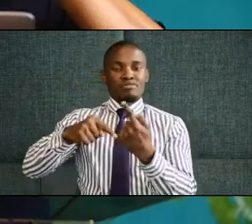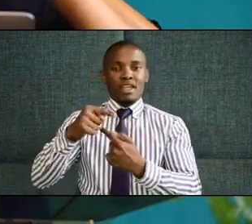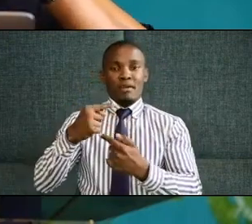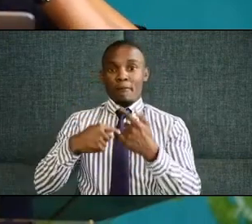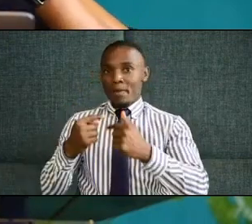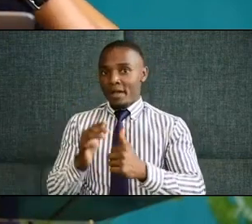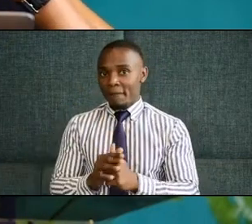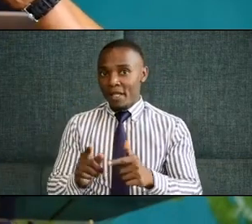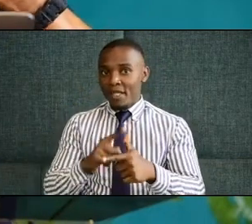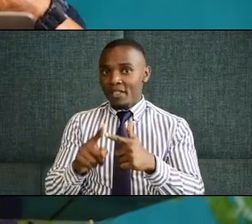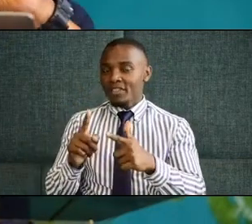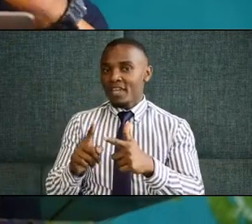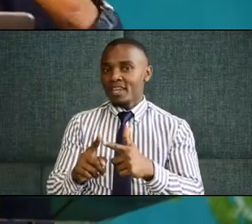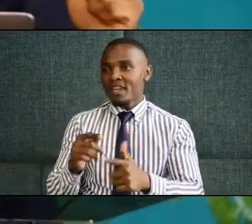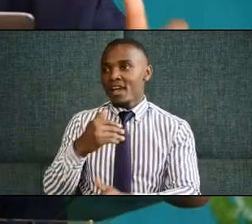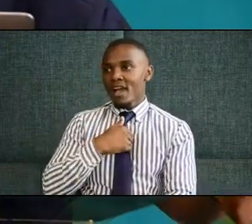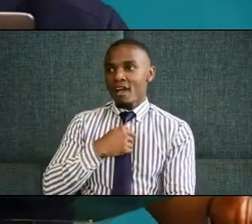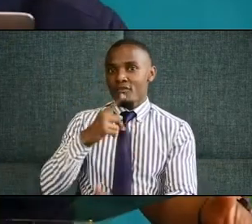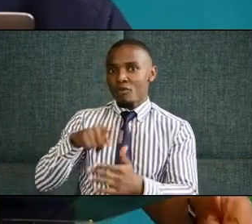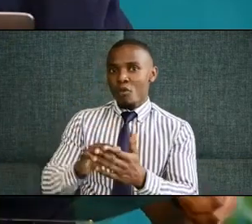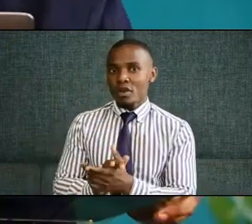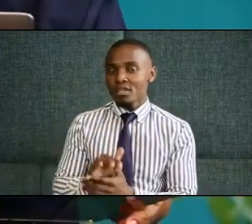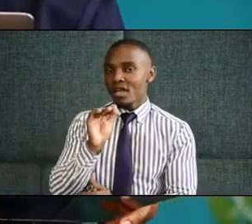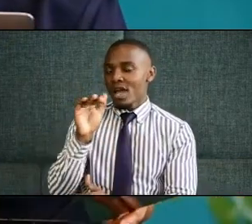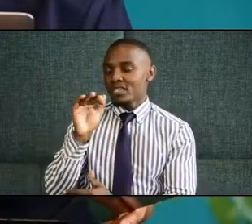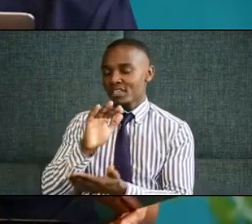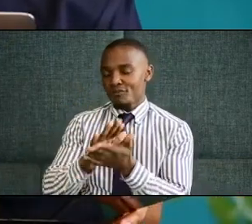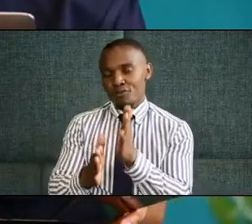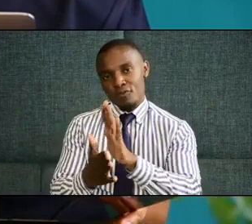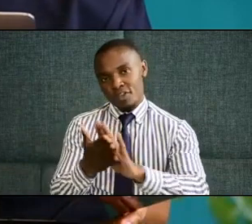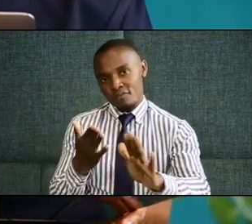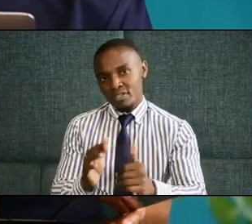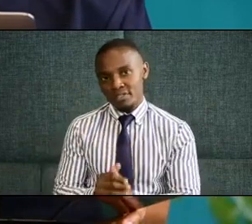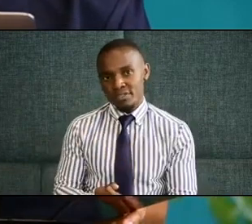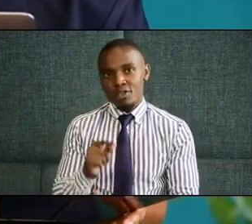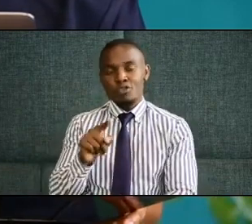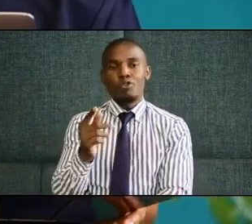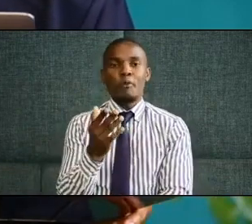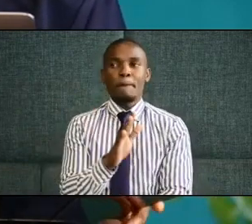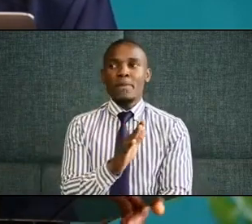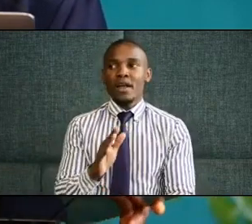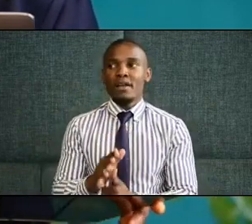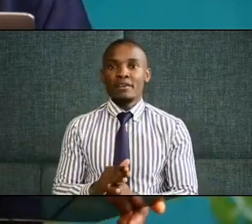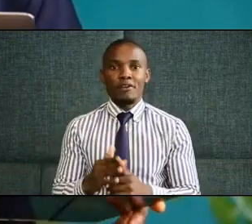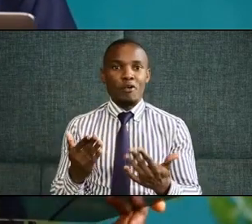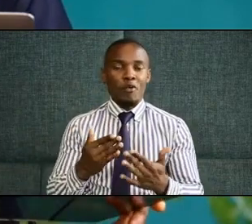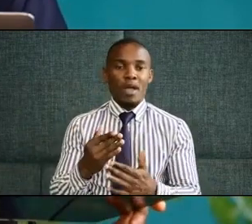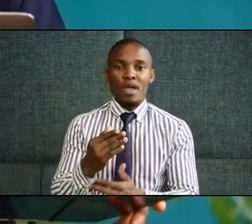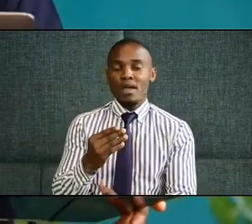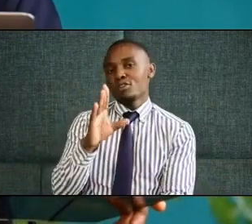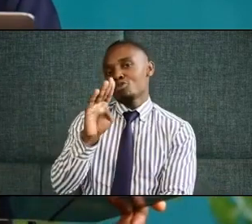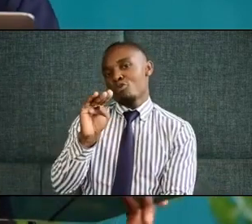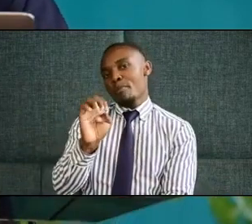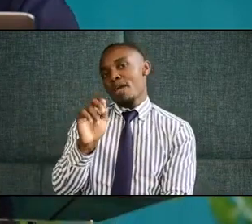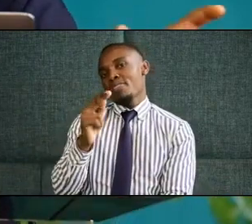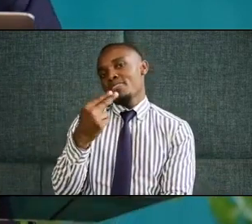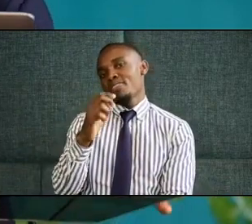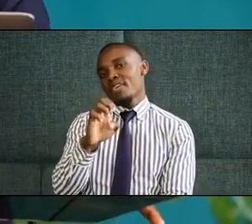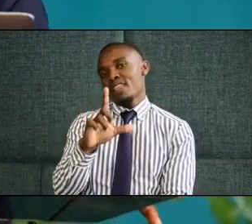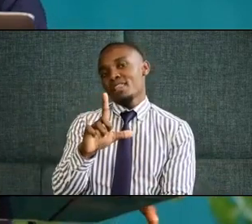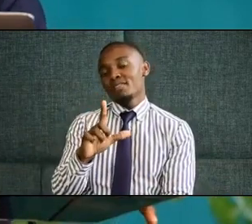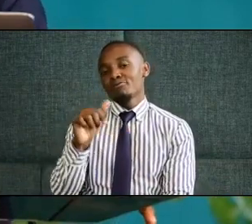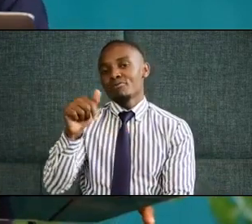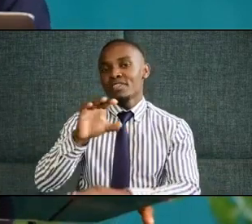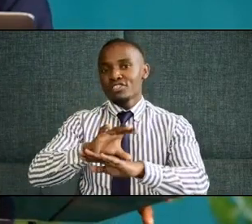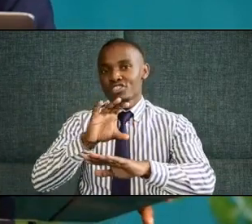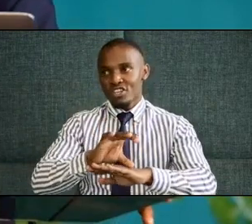then there is also a sense of war, repent. Go back to Bethel. This church,